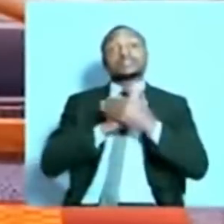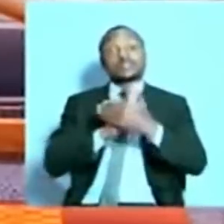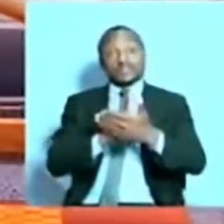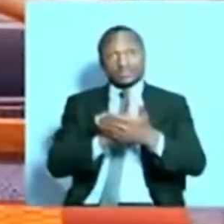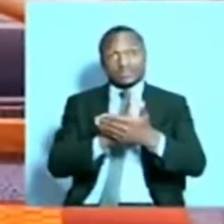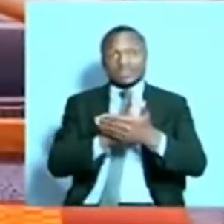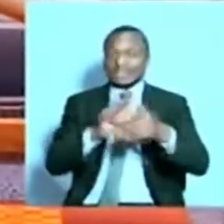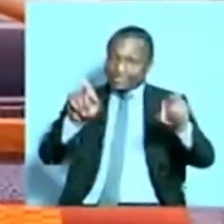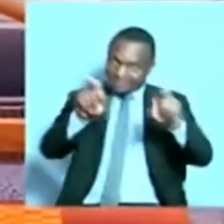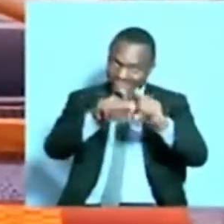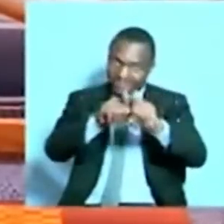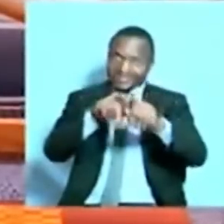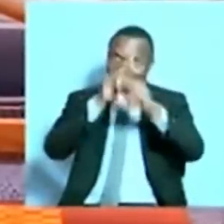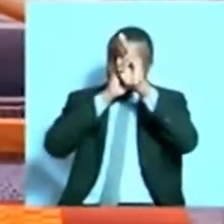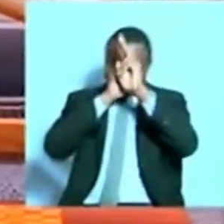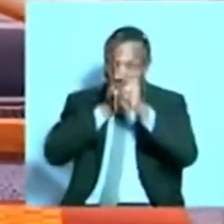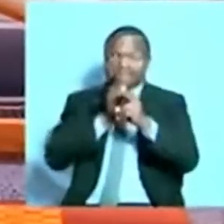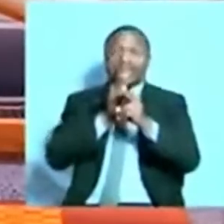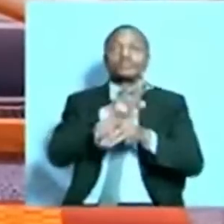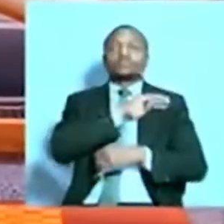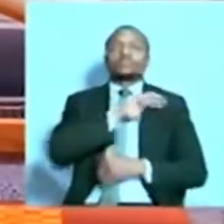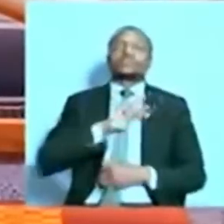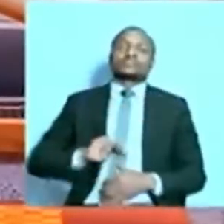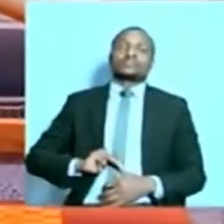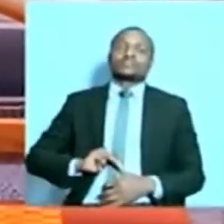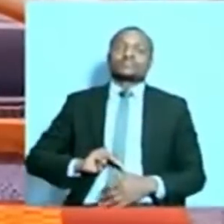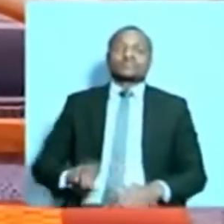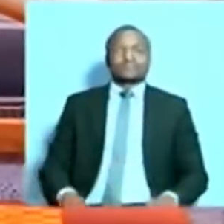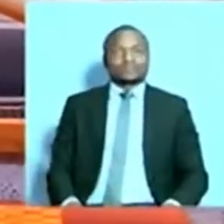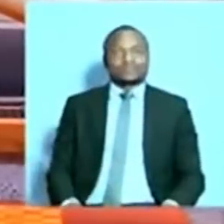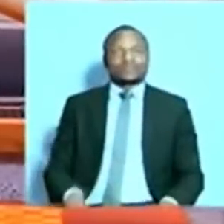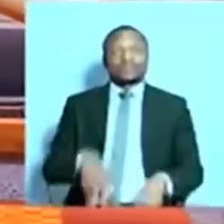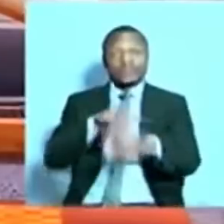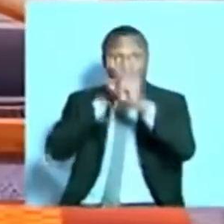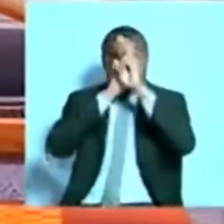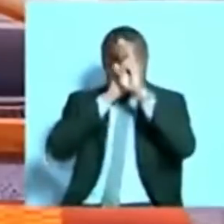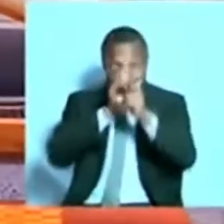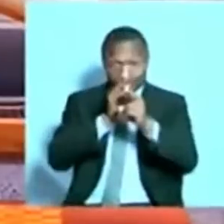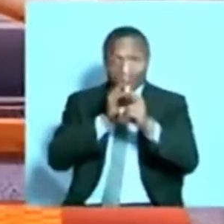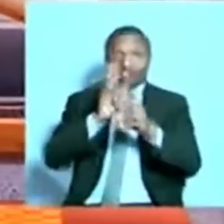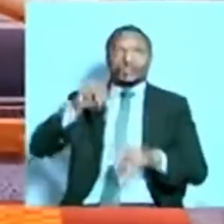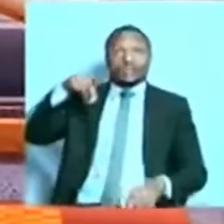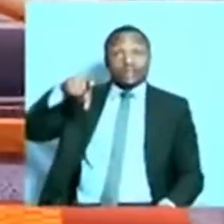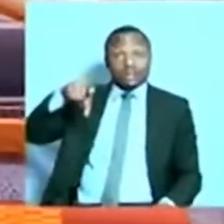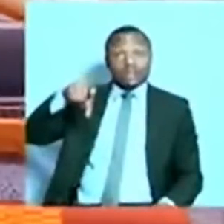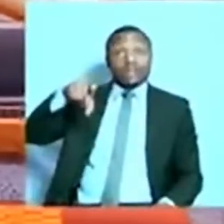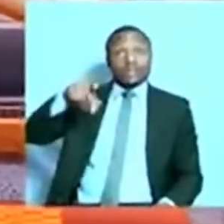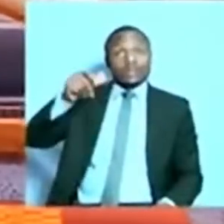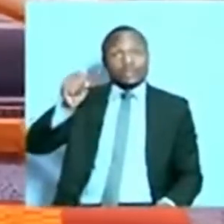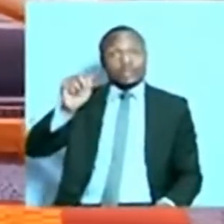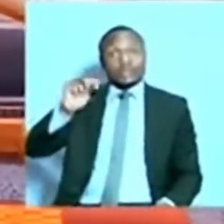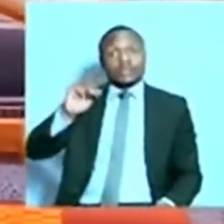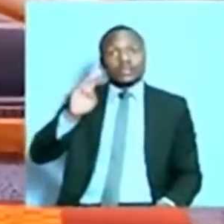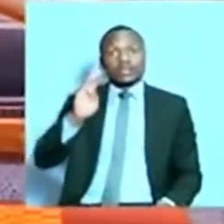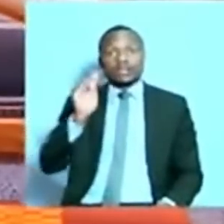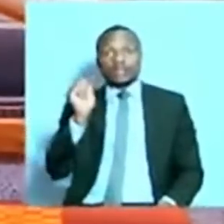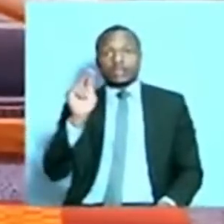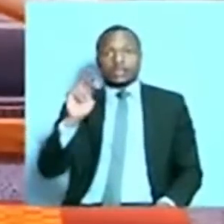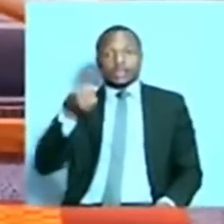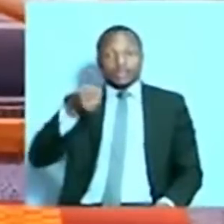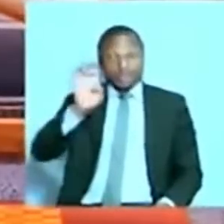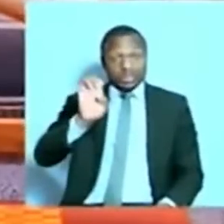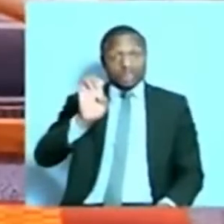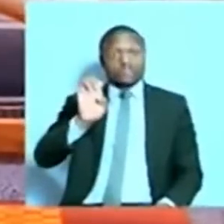still remains, honorable members. The honorable member for Pambashi, you brought out that